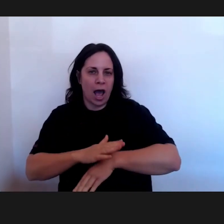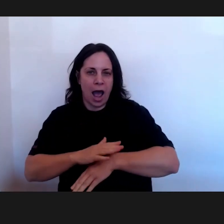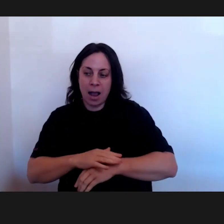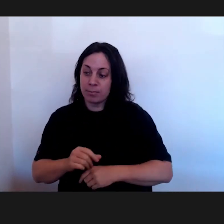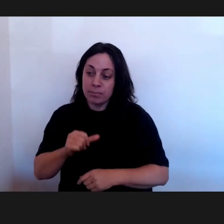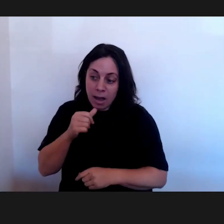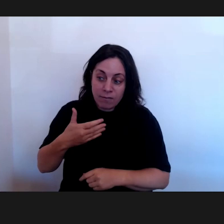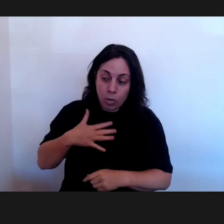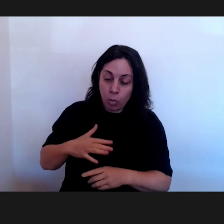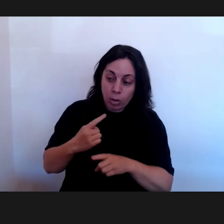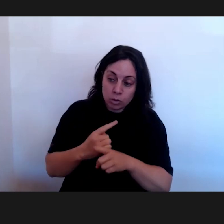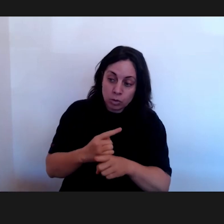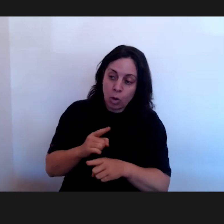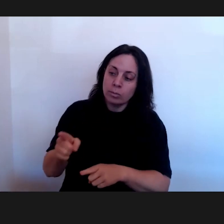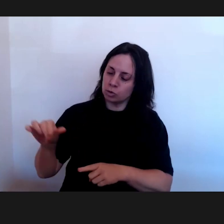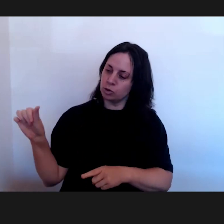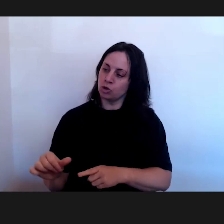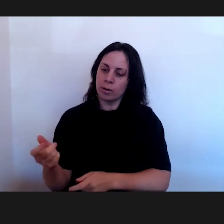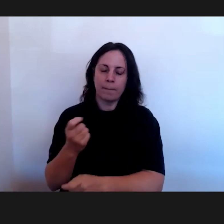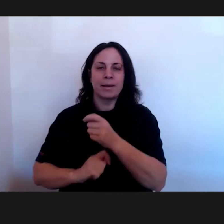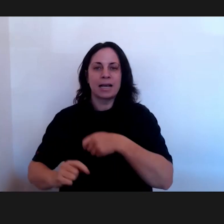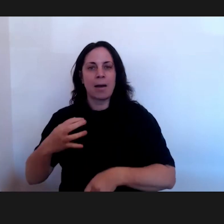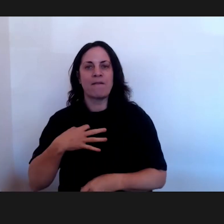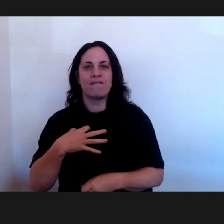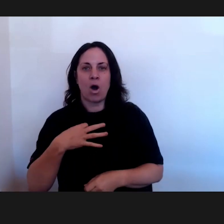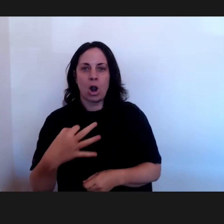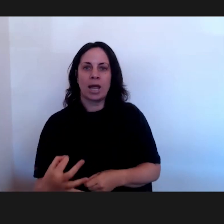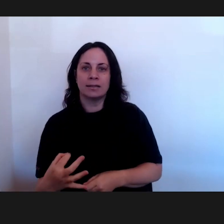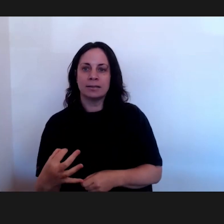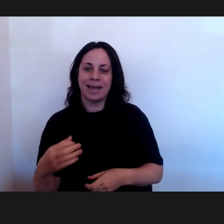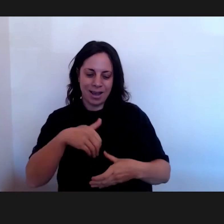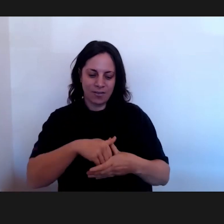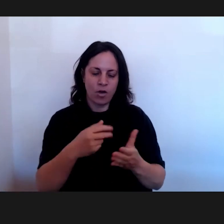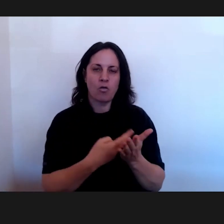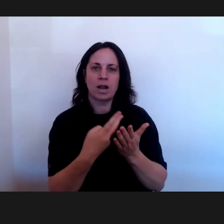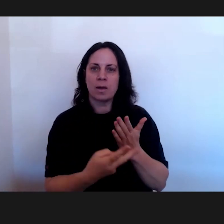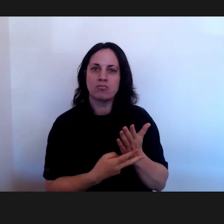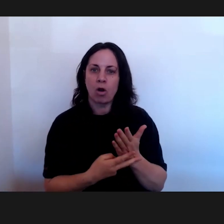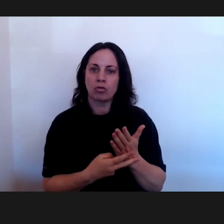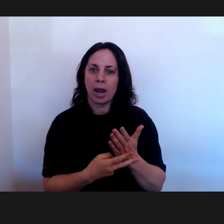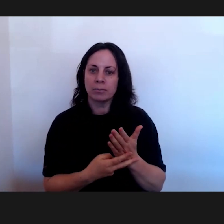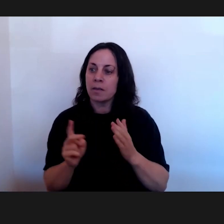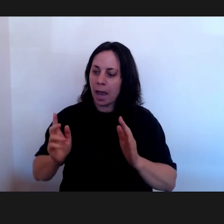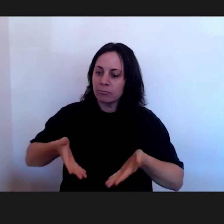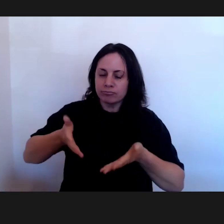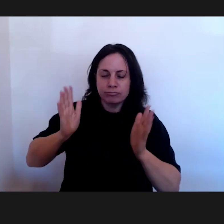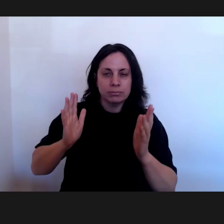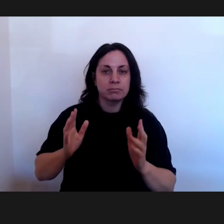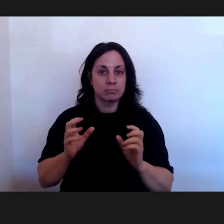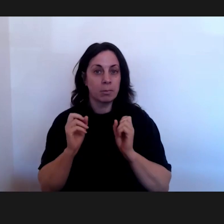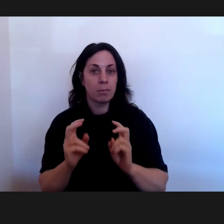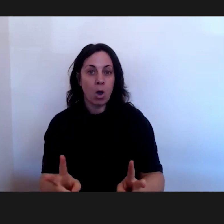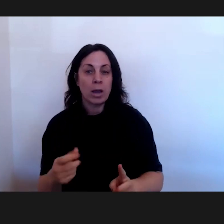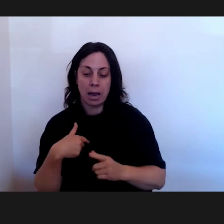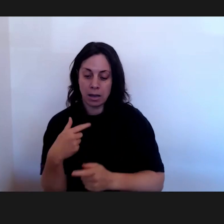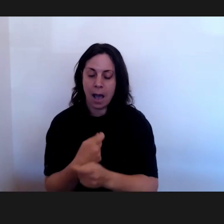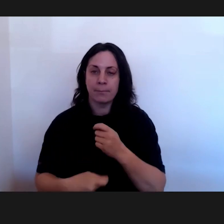should volunteer for our programs. And they did found the time. They volunteer